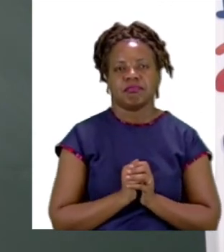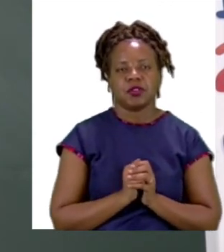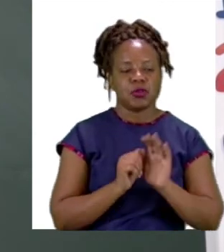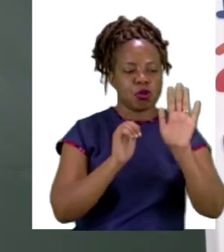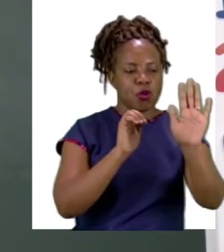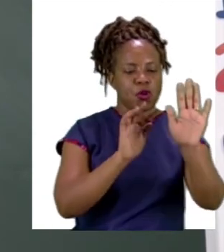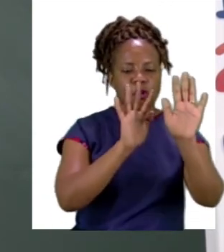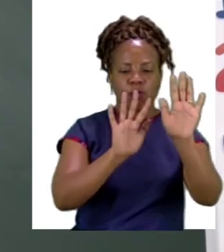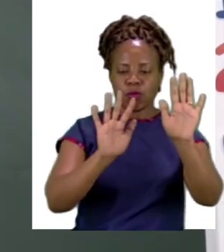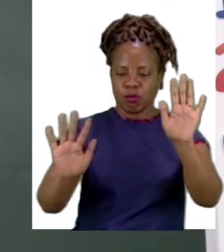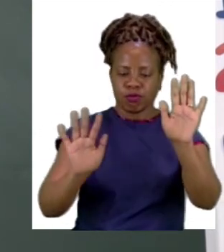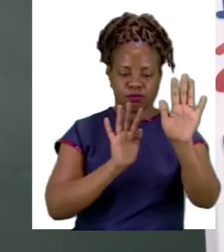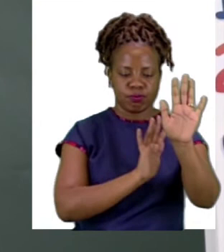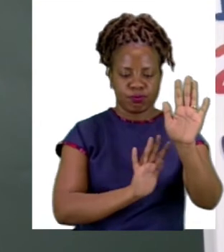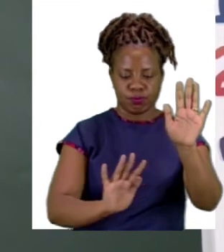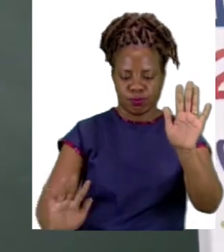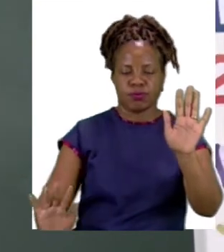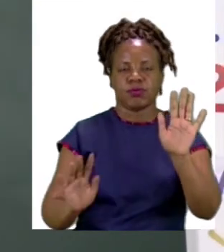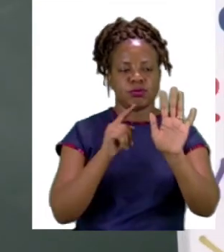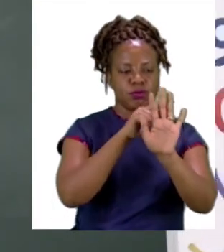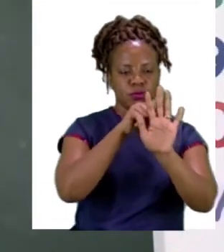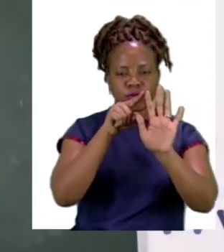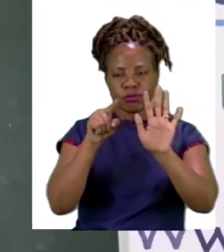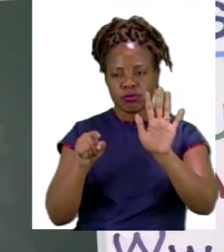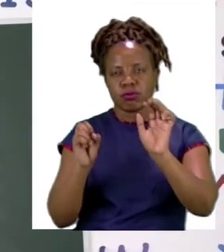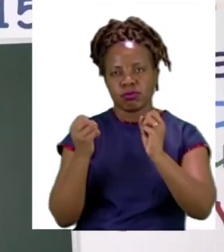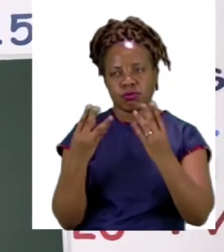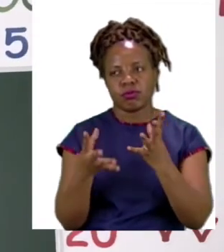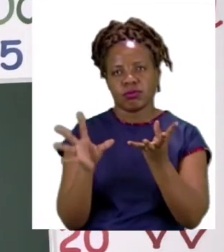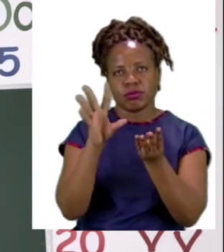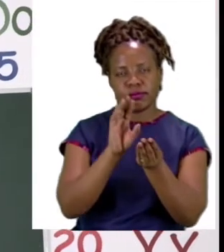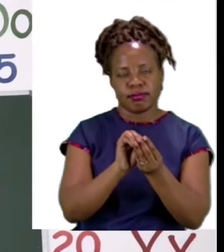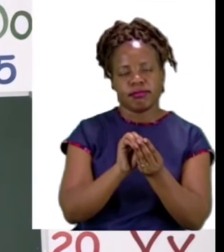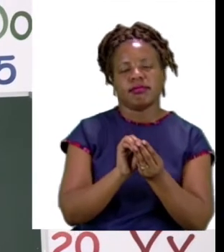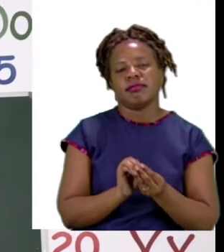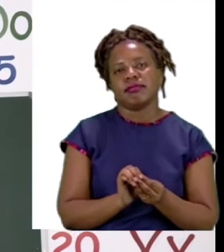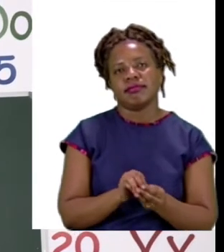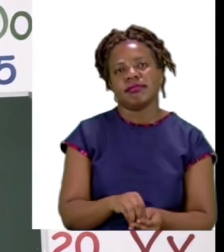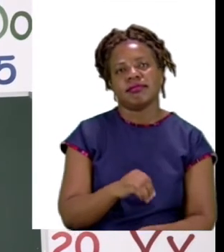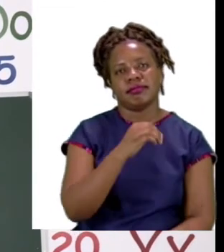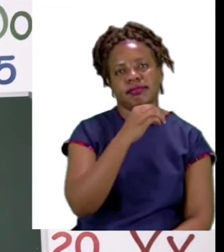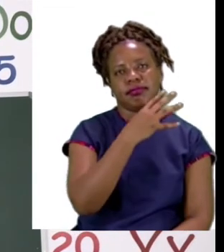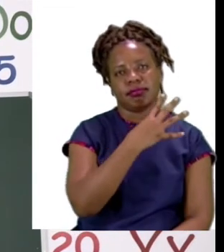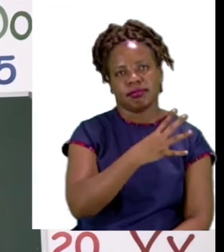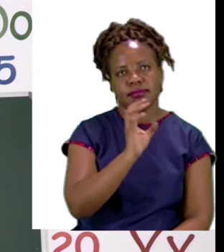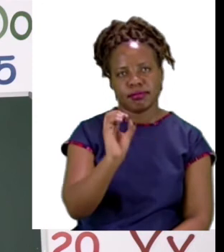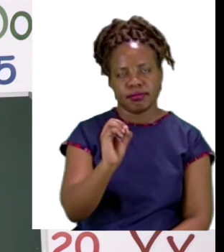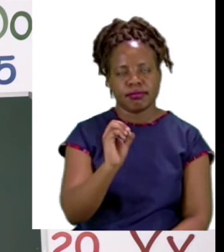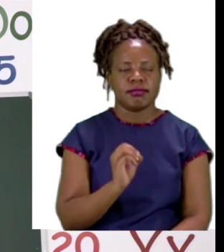counters are done and we ended at 40. So now we know that 8 times 5